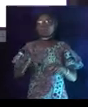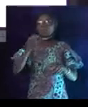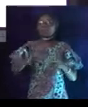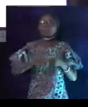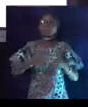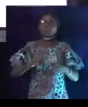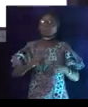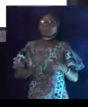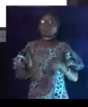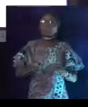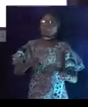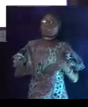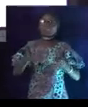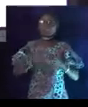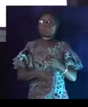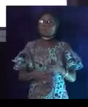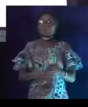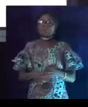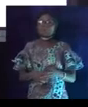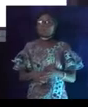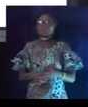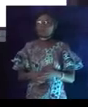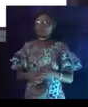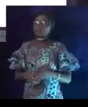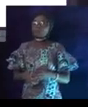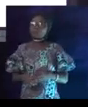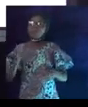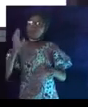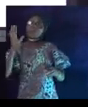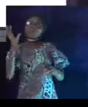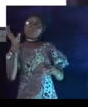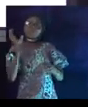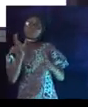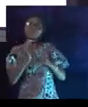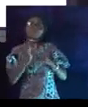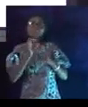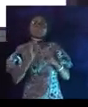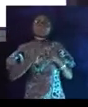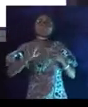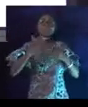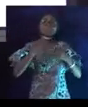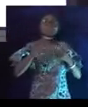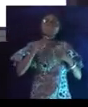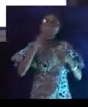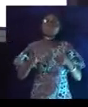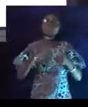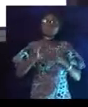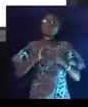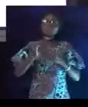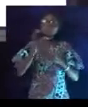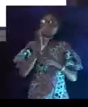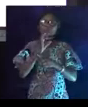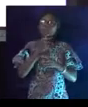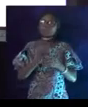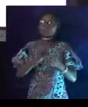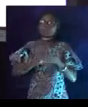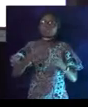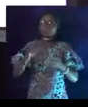9/5, add 32 to it. That's all there is to it. Celsius to